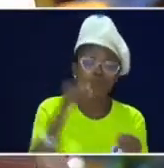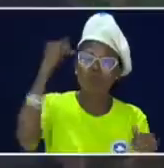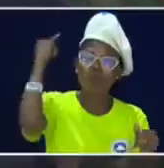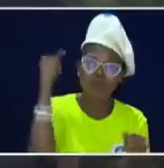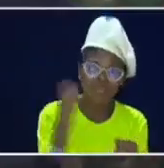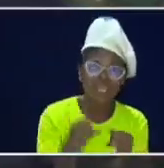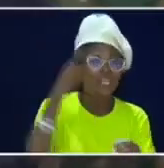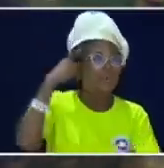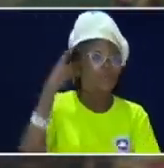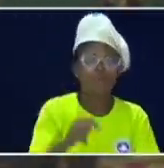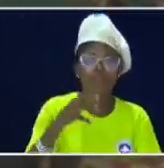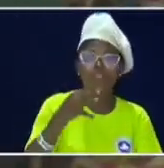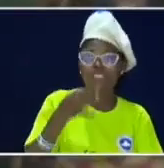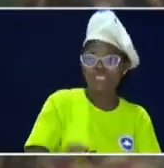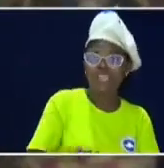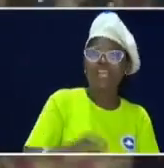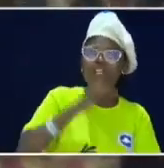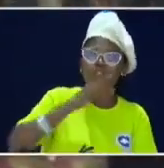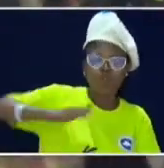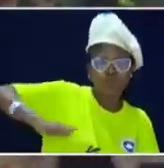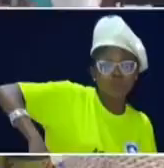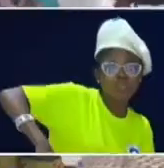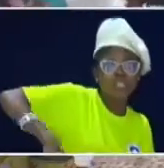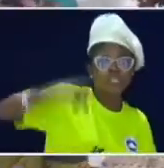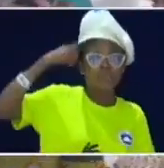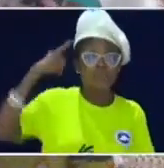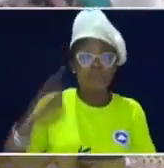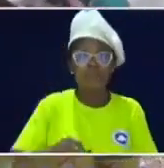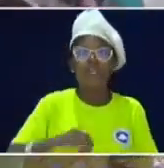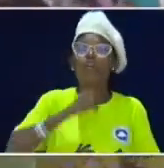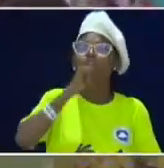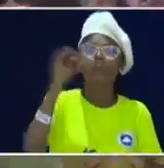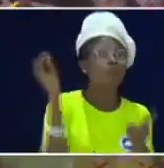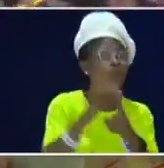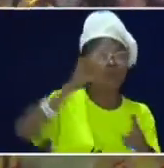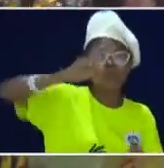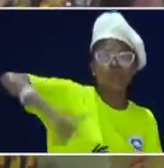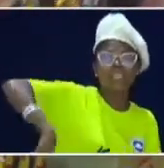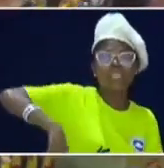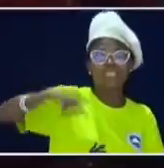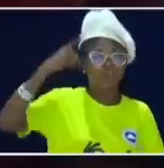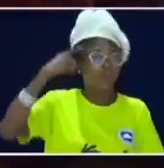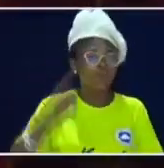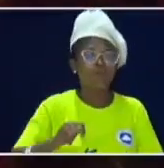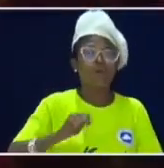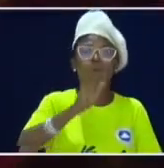change. Say it prophetically, it is not too late for your story to change.